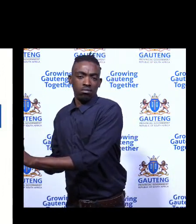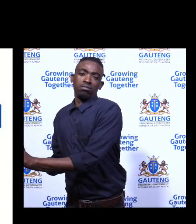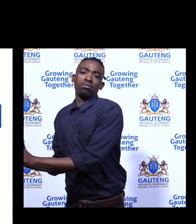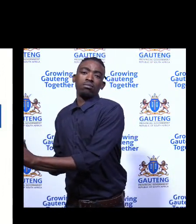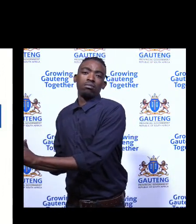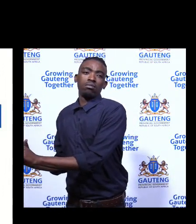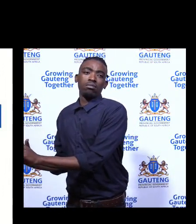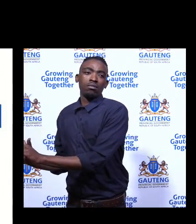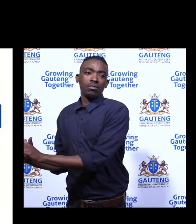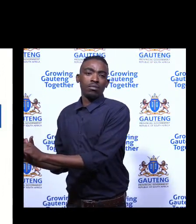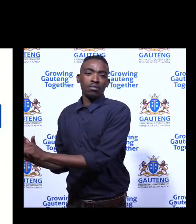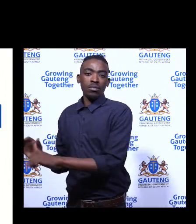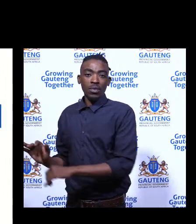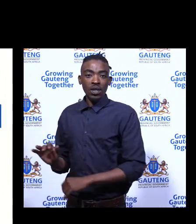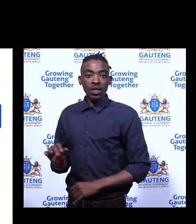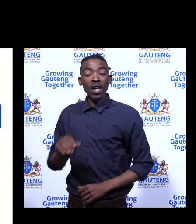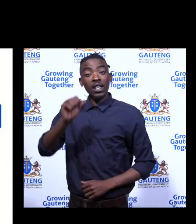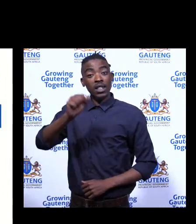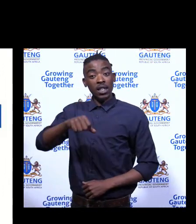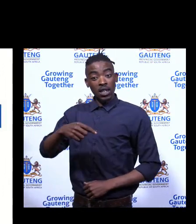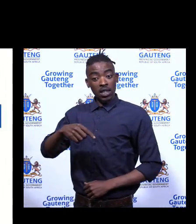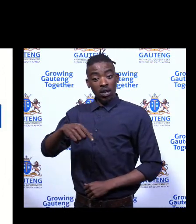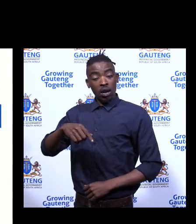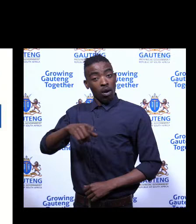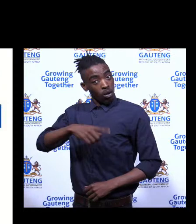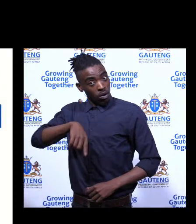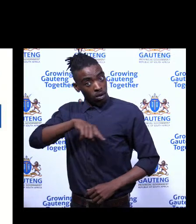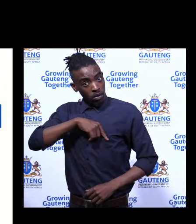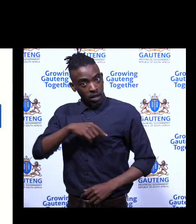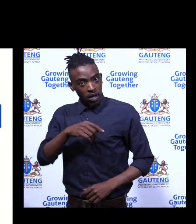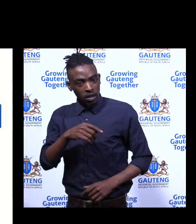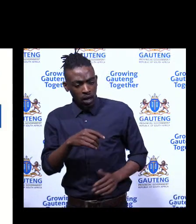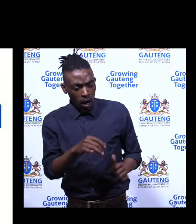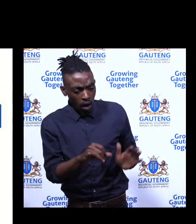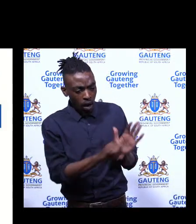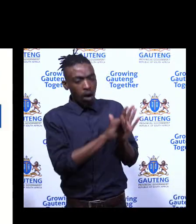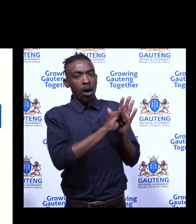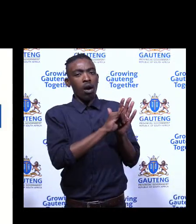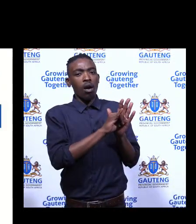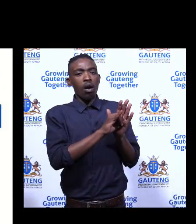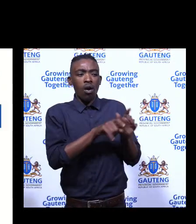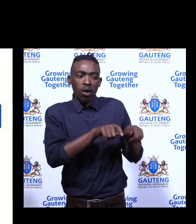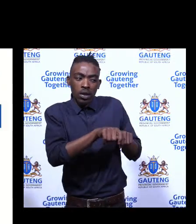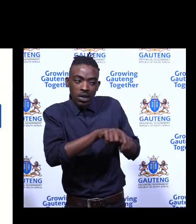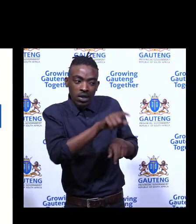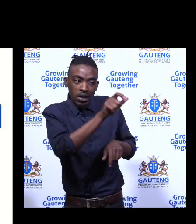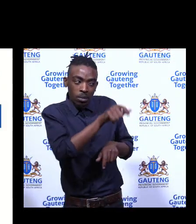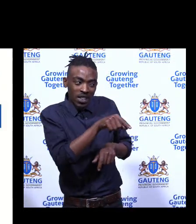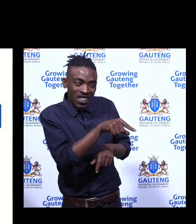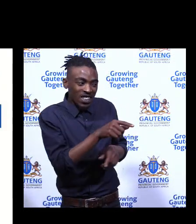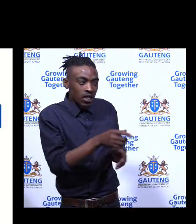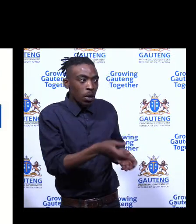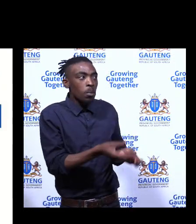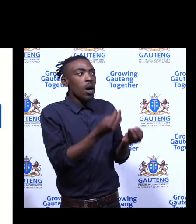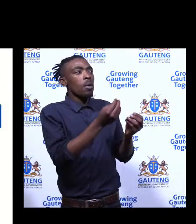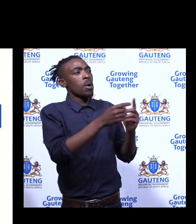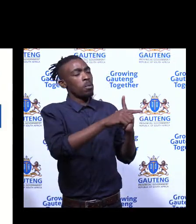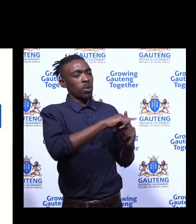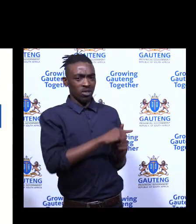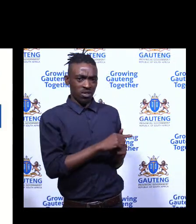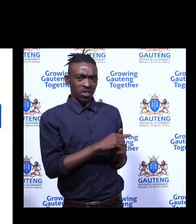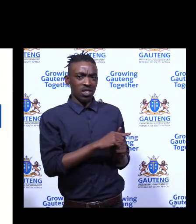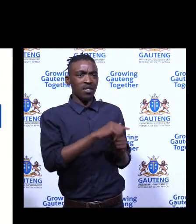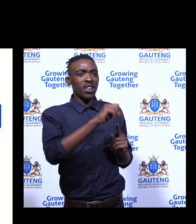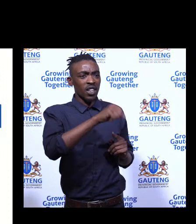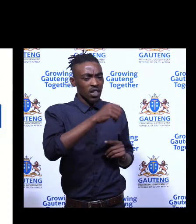patient, tracking and tracing should kick in, and we'll be able to trace all that.